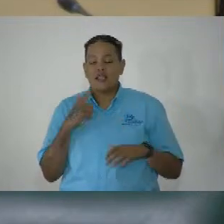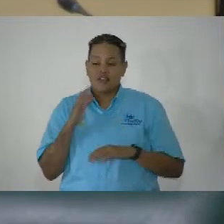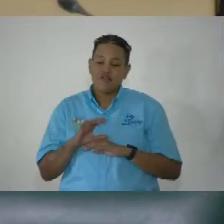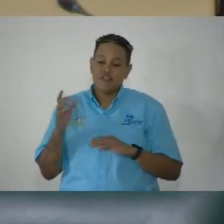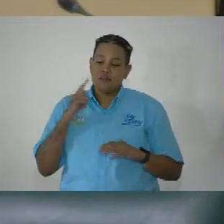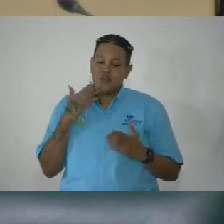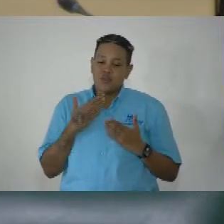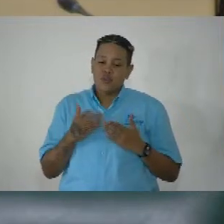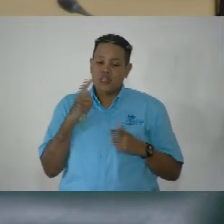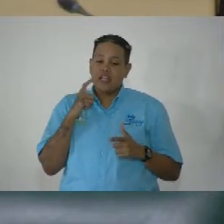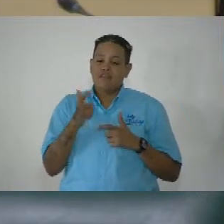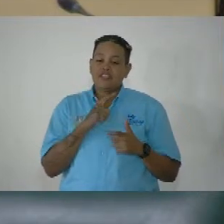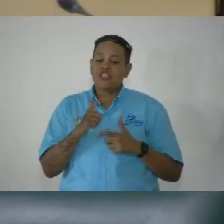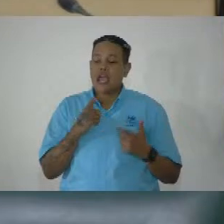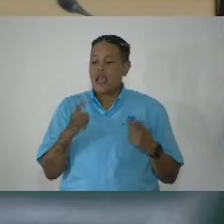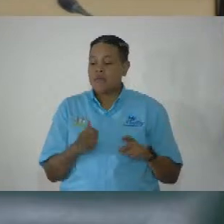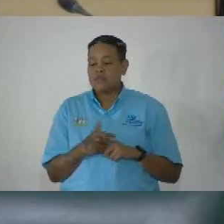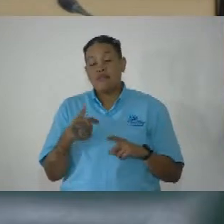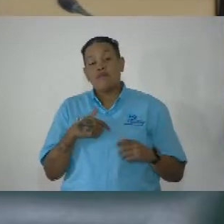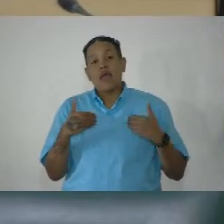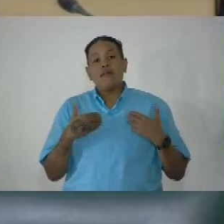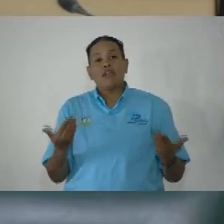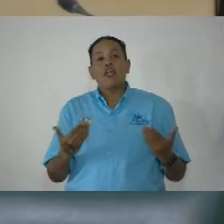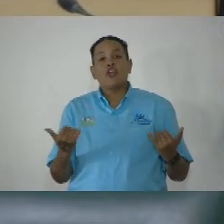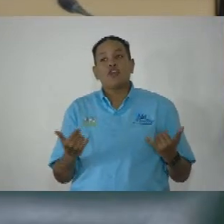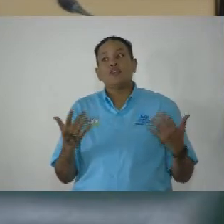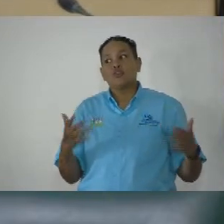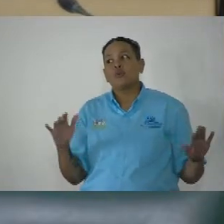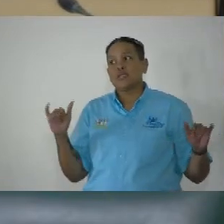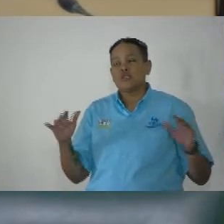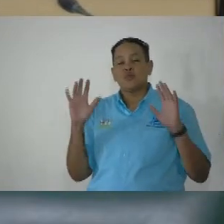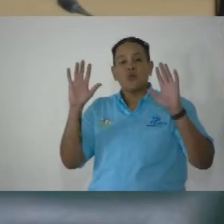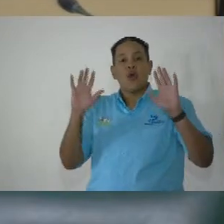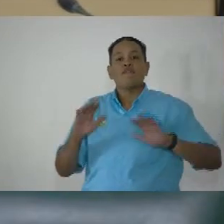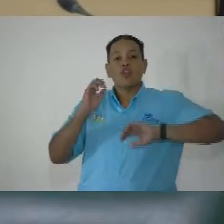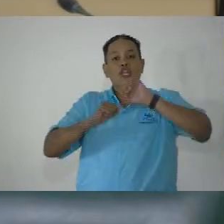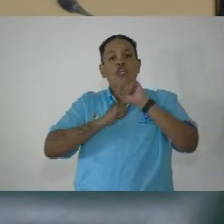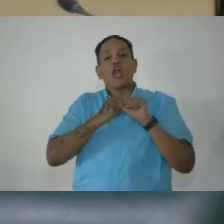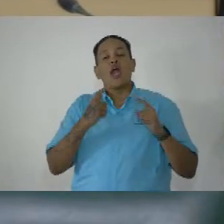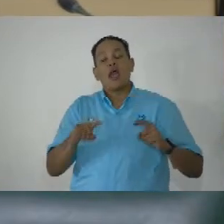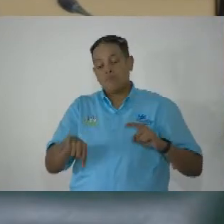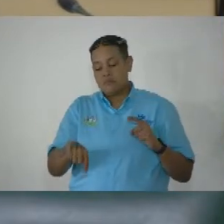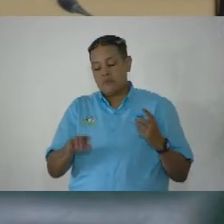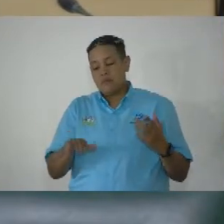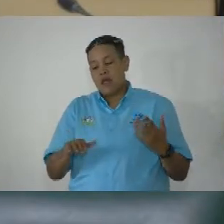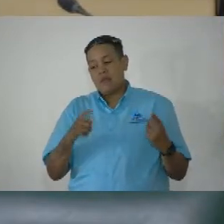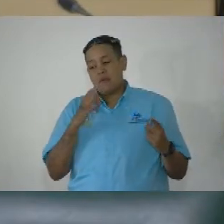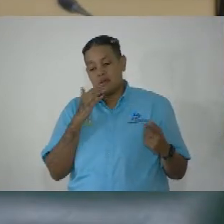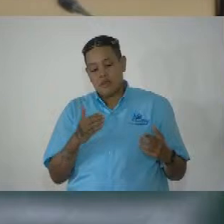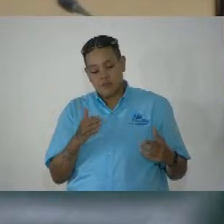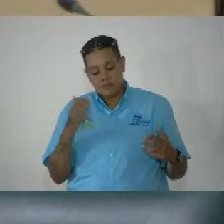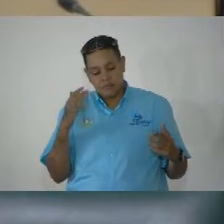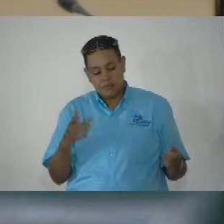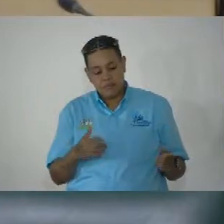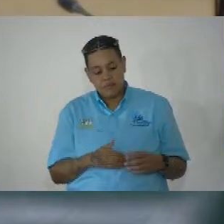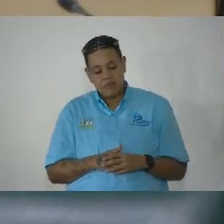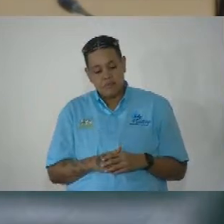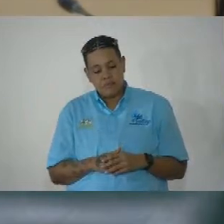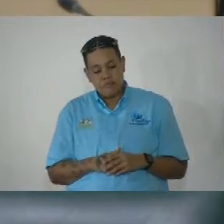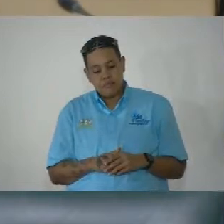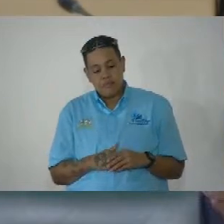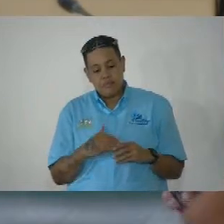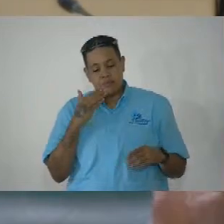of the exchanges that we're having at the end of this wonderful year that we've had. May it please you, Madam Speaker.